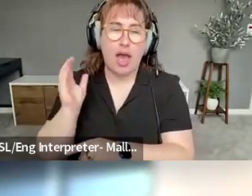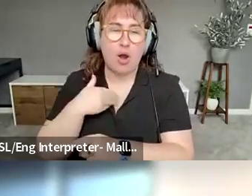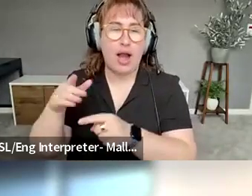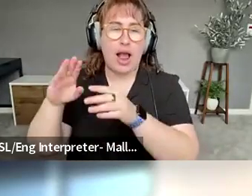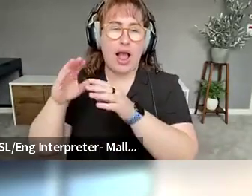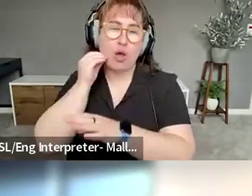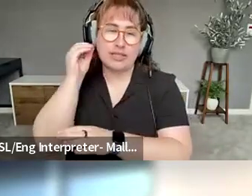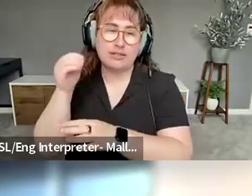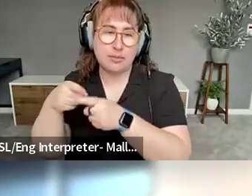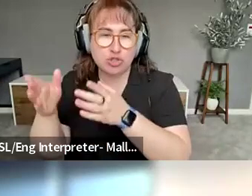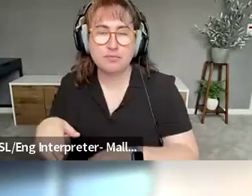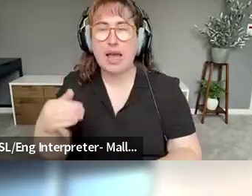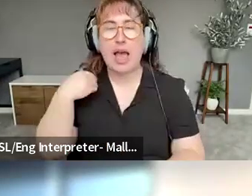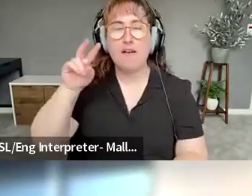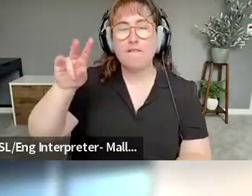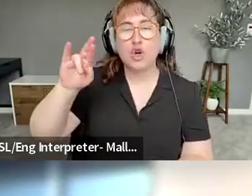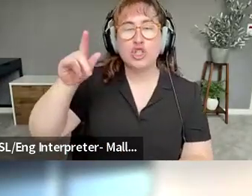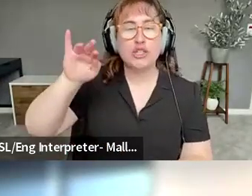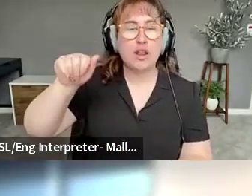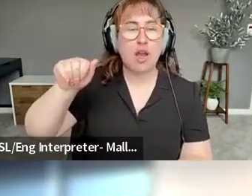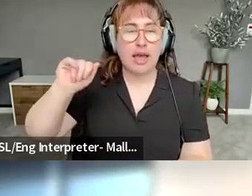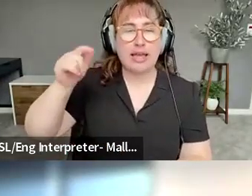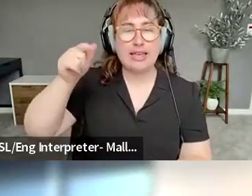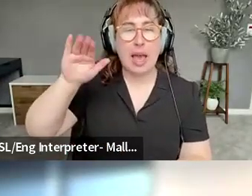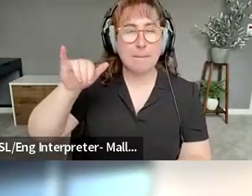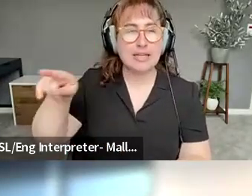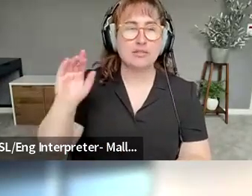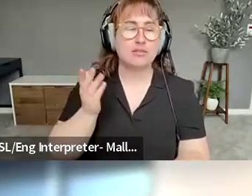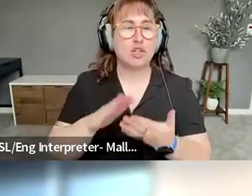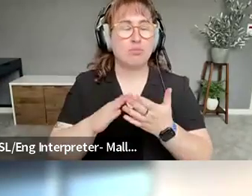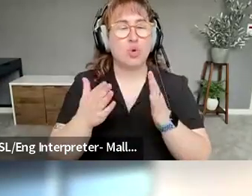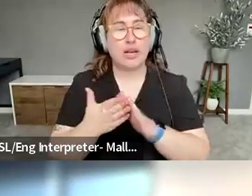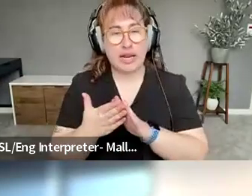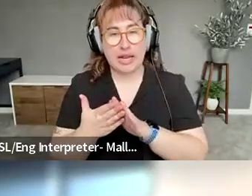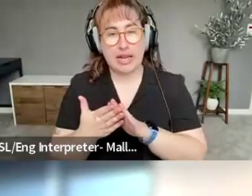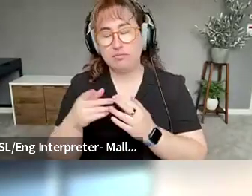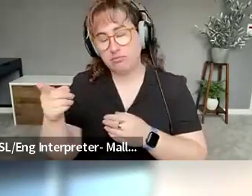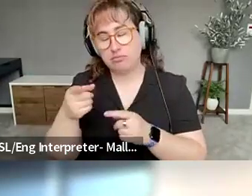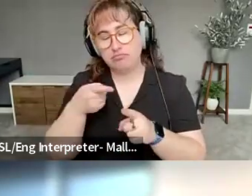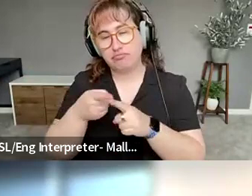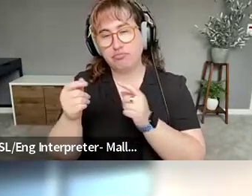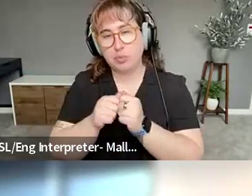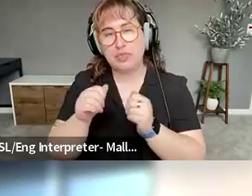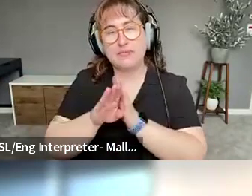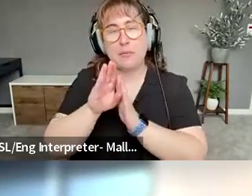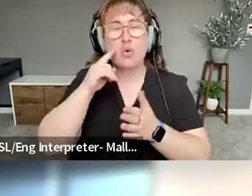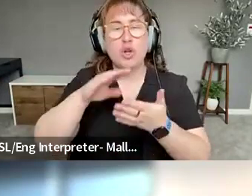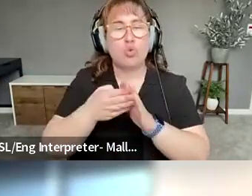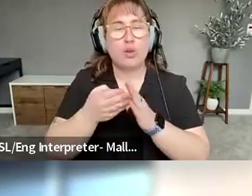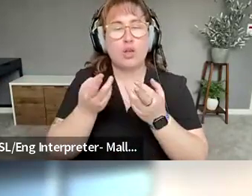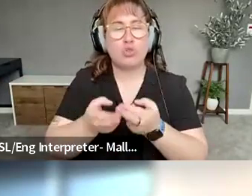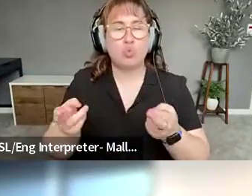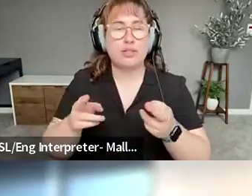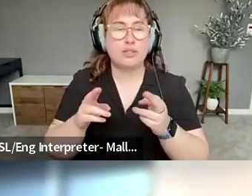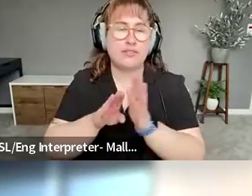also have Miss Virginia Gabby on. Virginia is a community, she specializes in development for our community resource